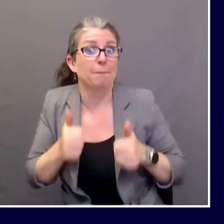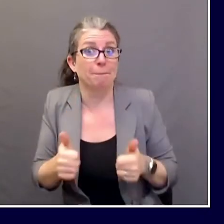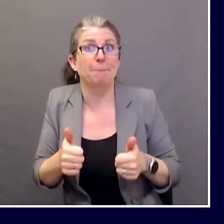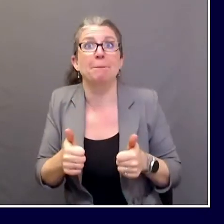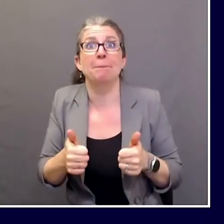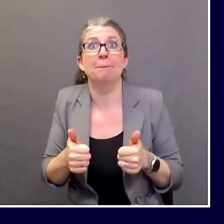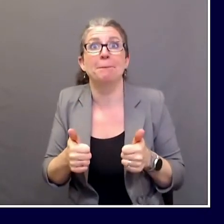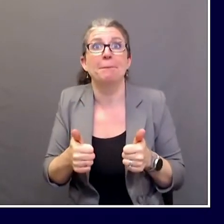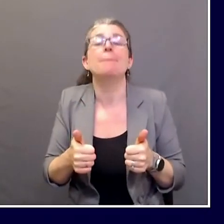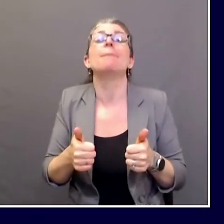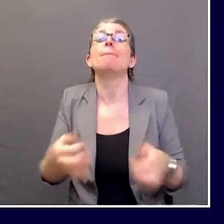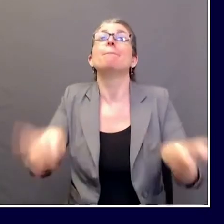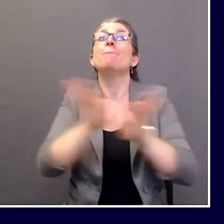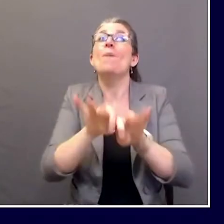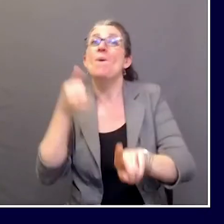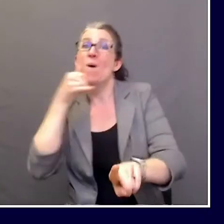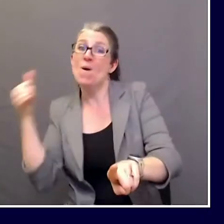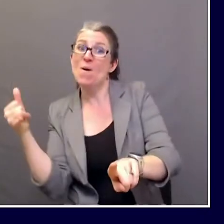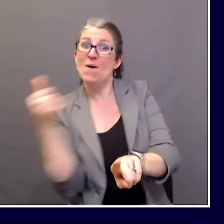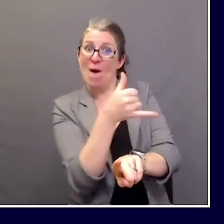and reschedule them. Call